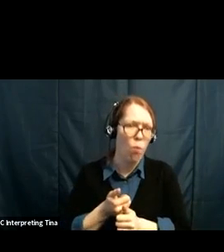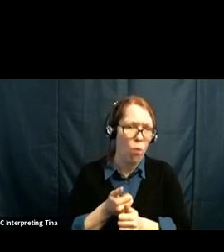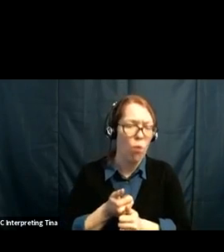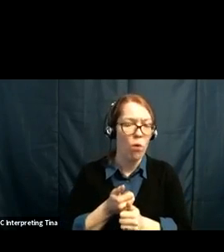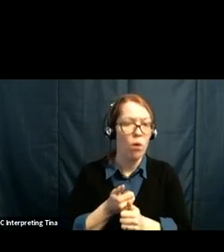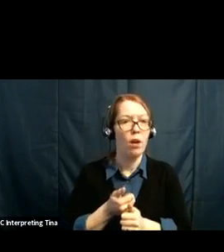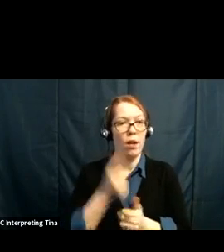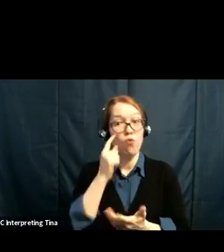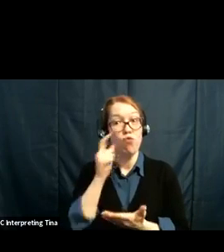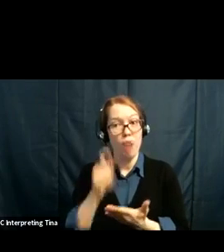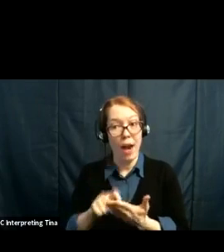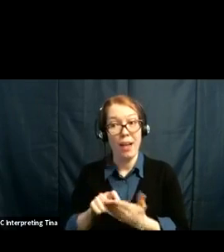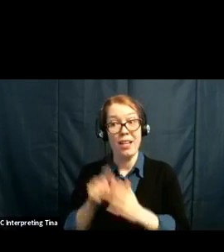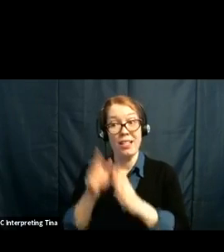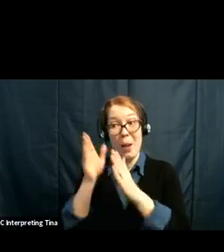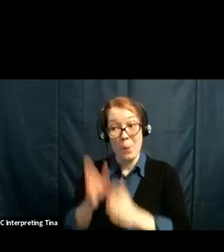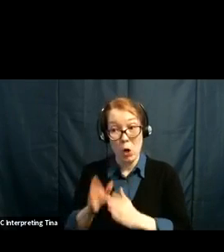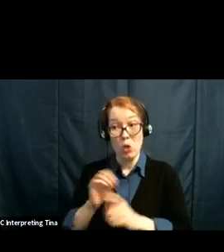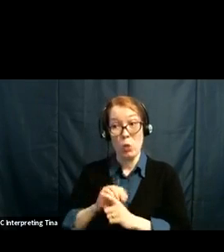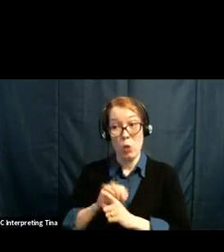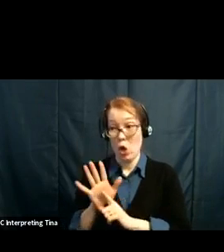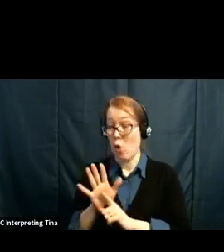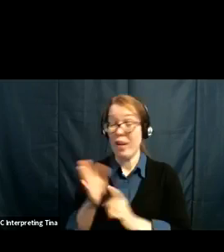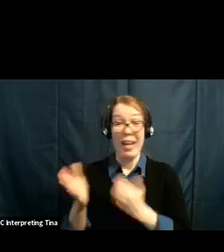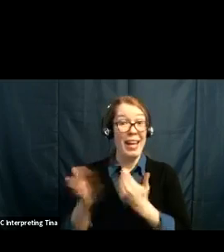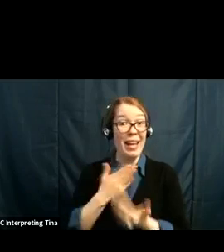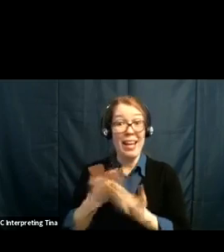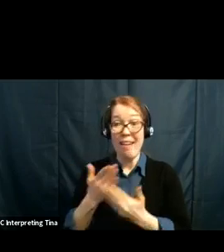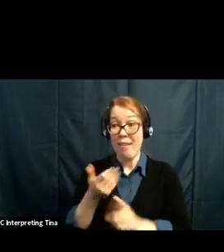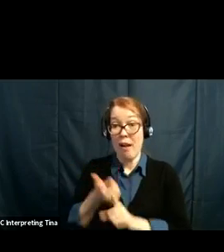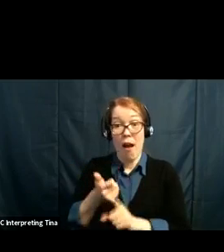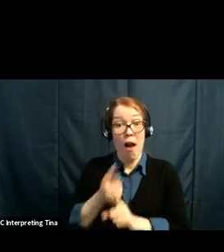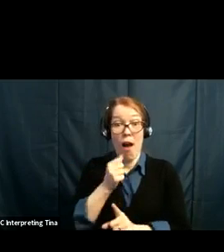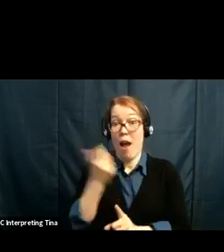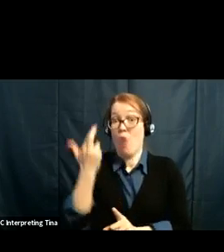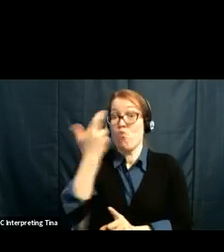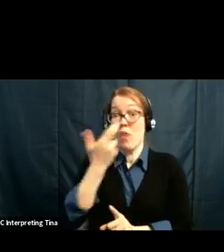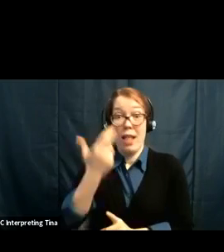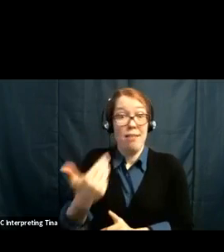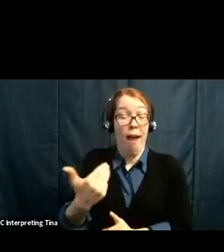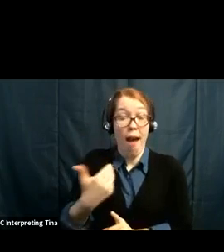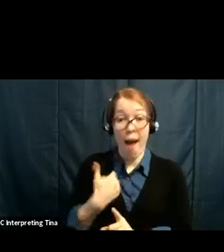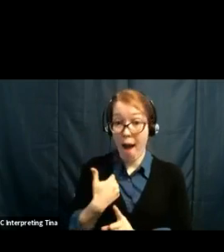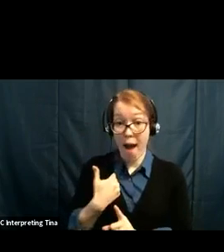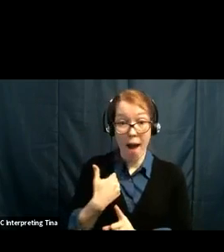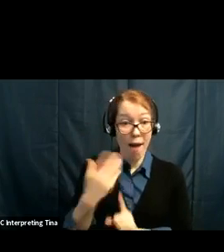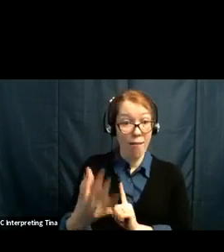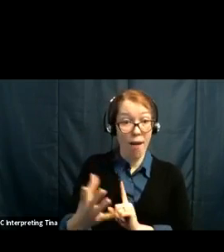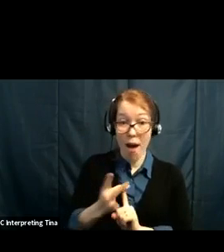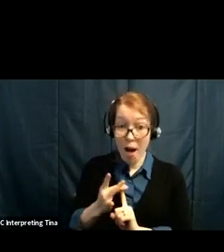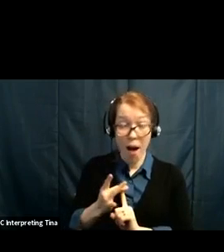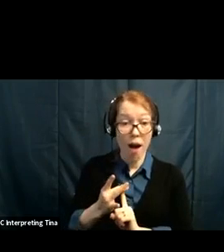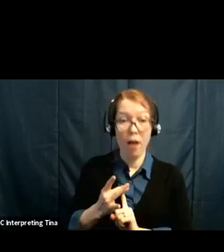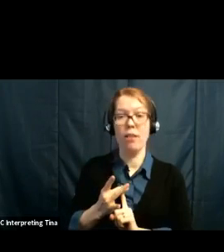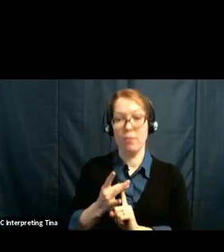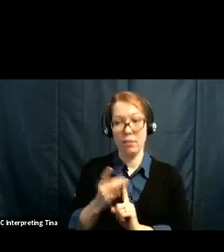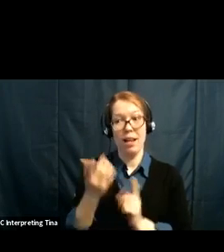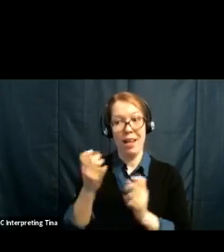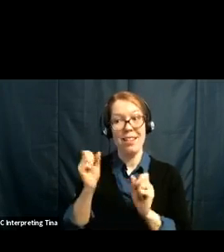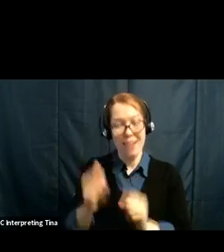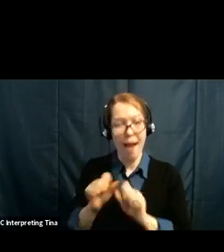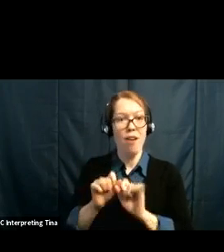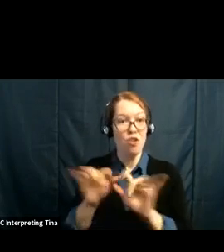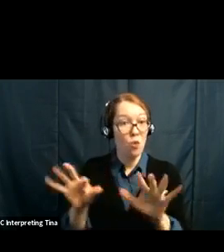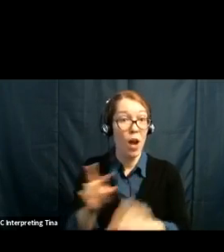Recognizing that someone with COVID, even before they're aware that they have the infection, can spread it to